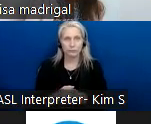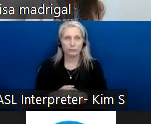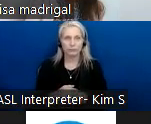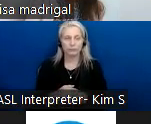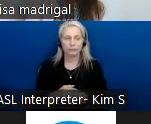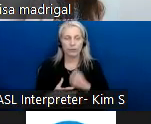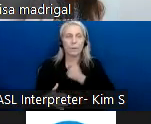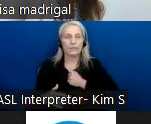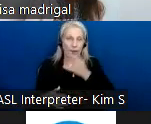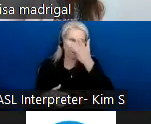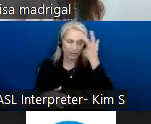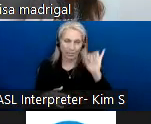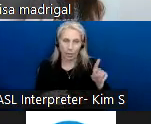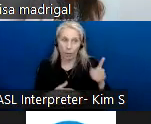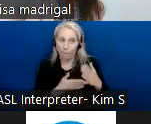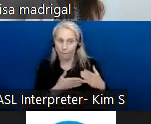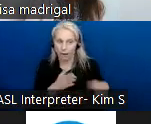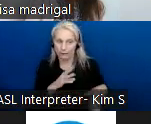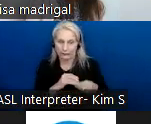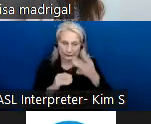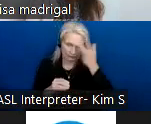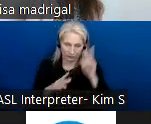I'm sorry, I forgot that one element there.